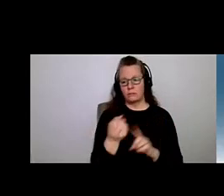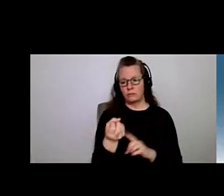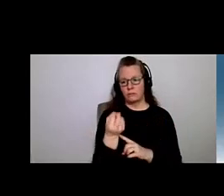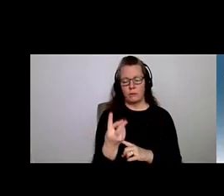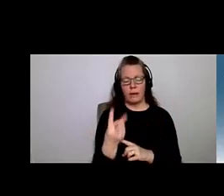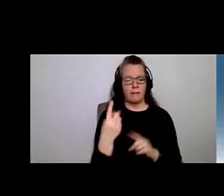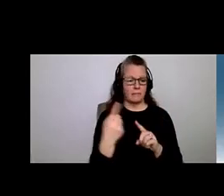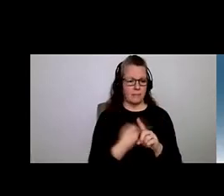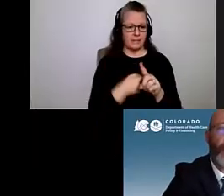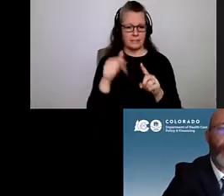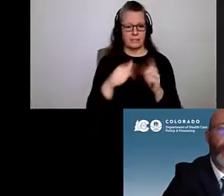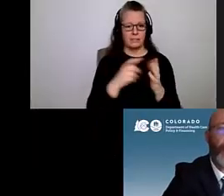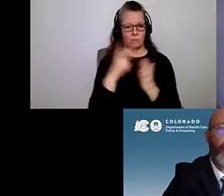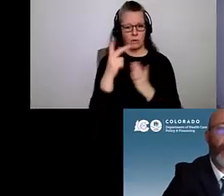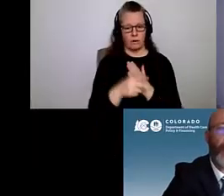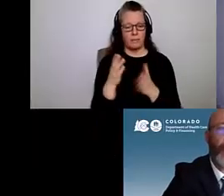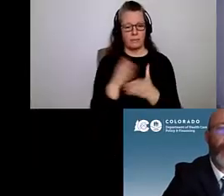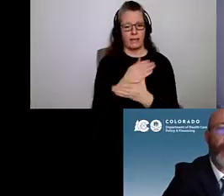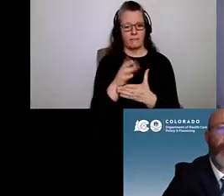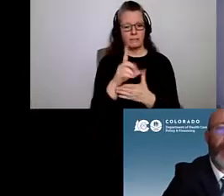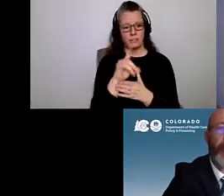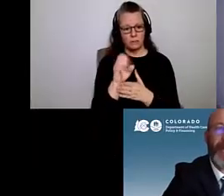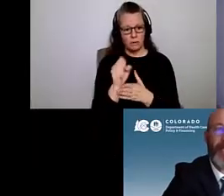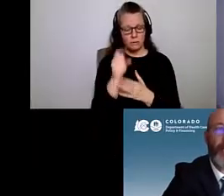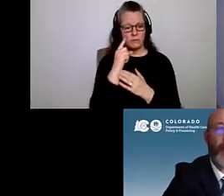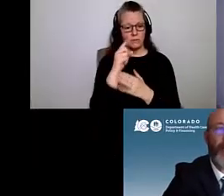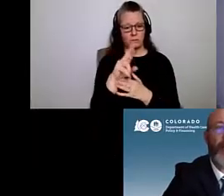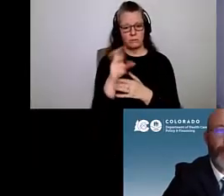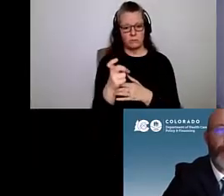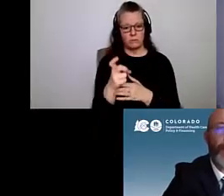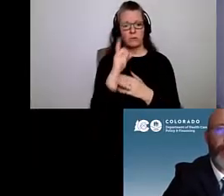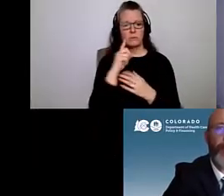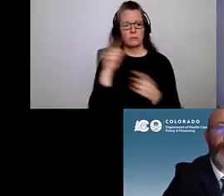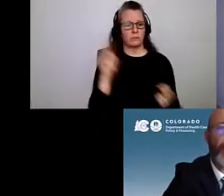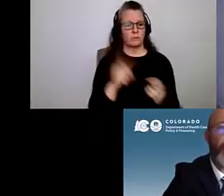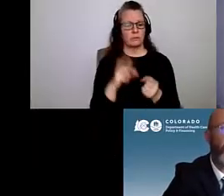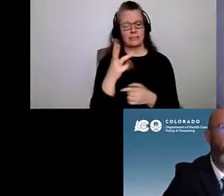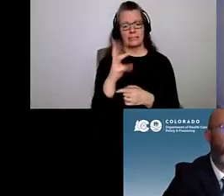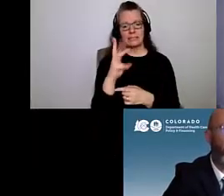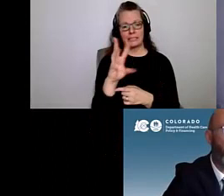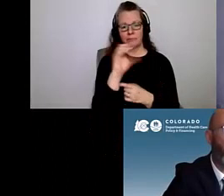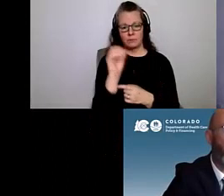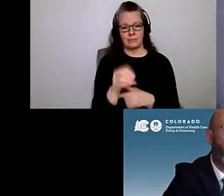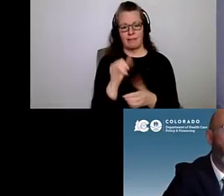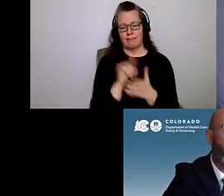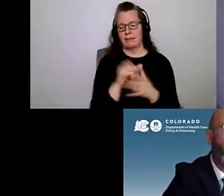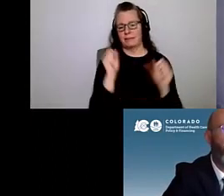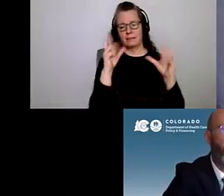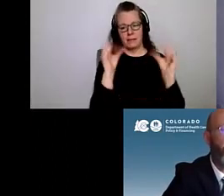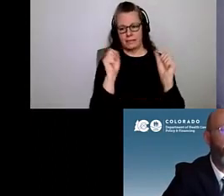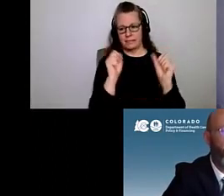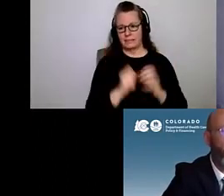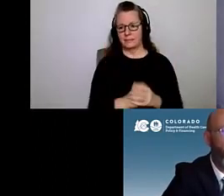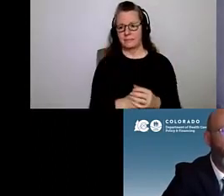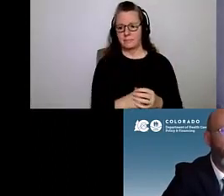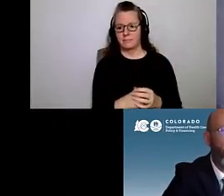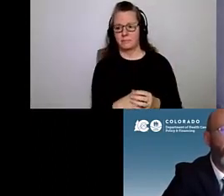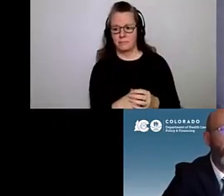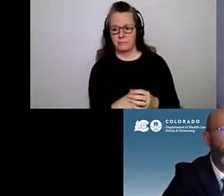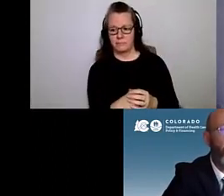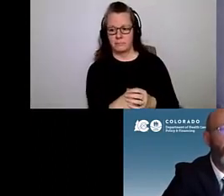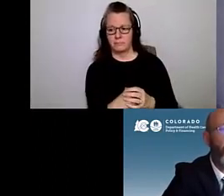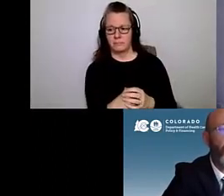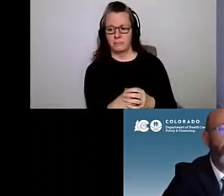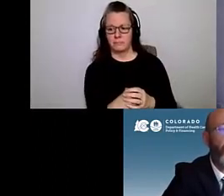average dosage per opioid prescription was reduced by about 16%, which is truly outstanding. In phase 2,